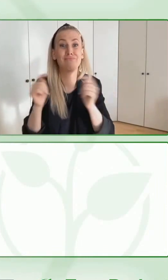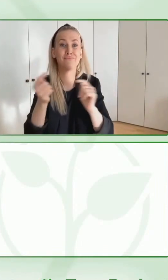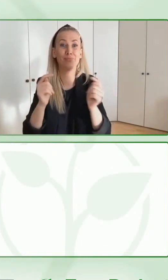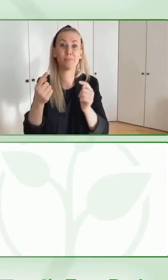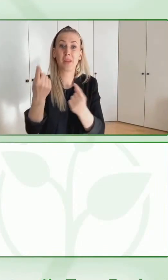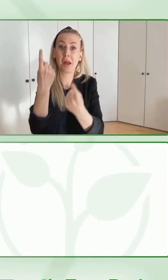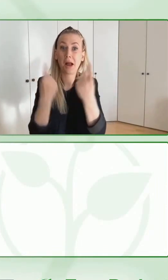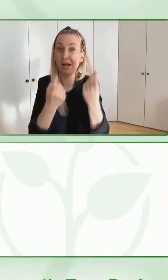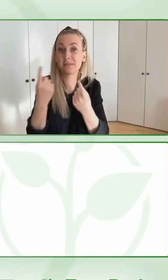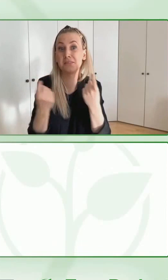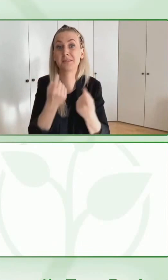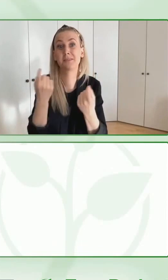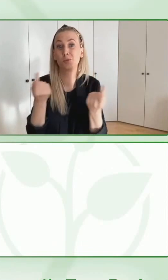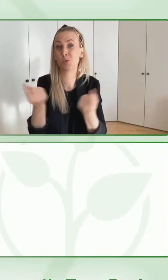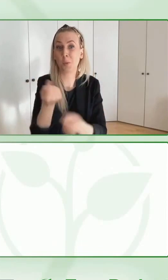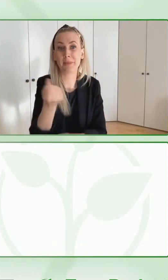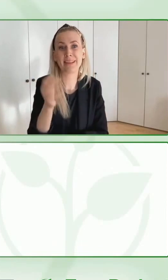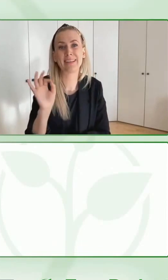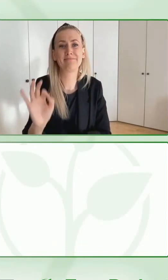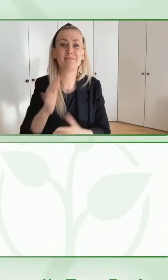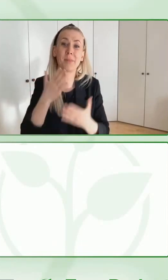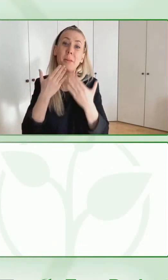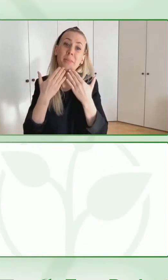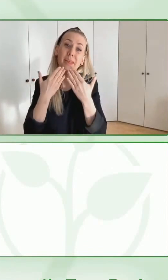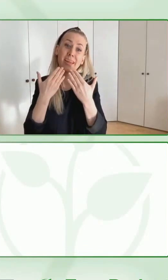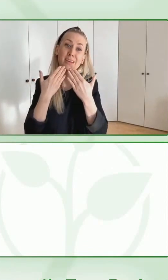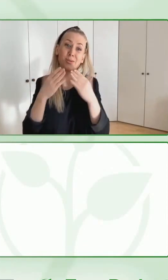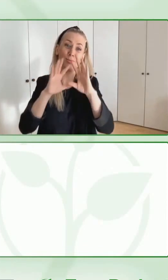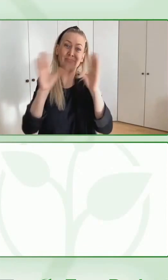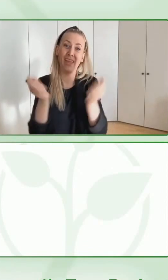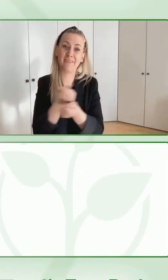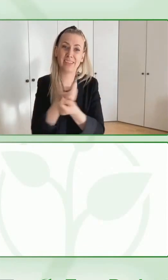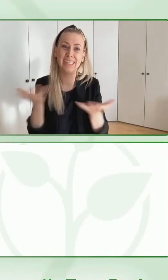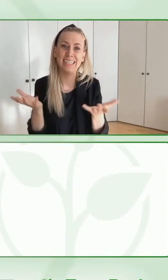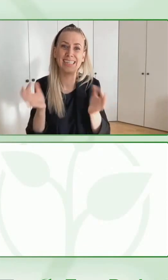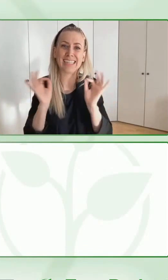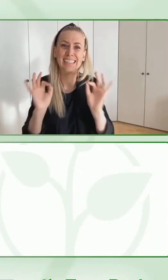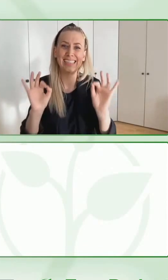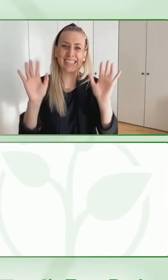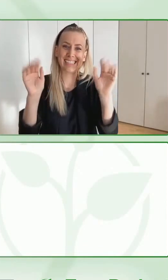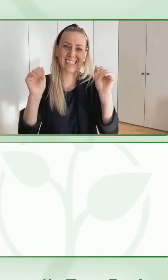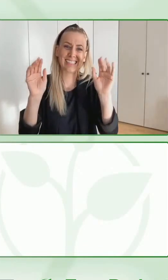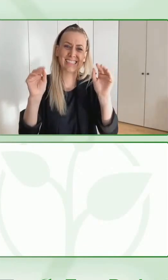media handles on Facebook and Twitter. Thank you.